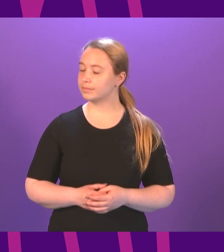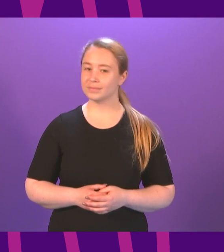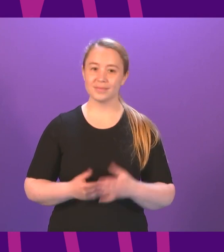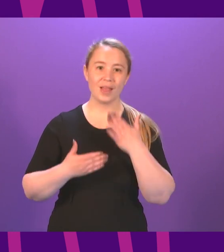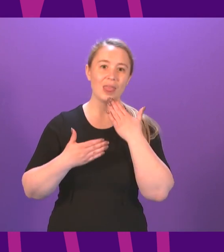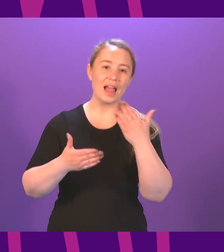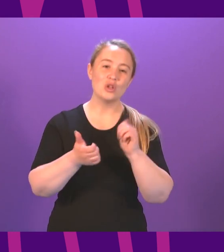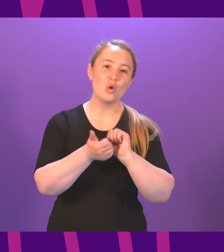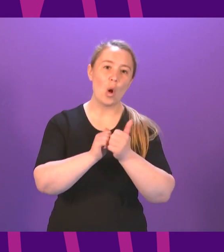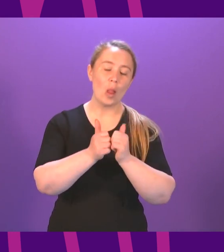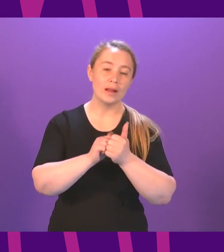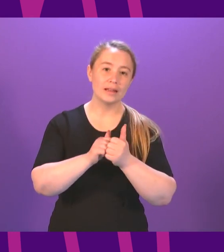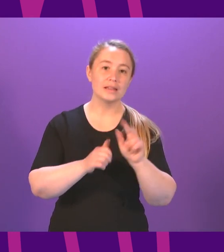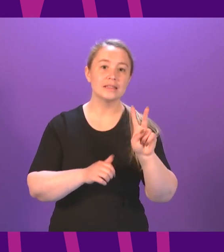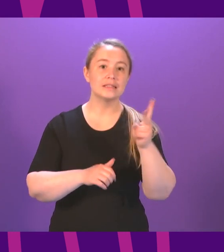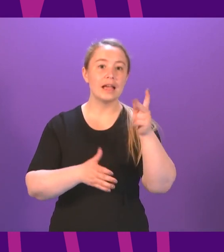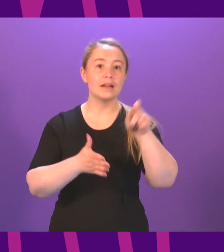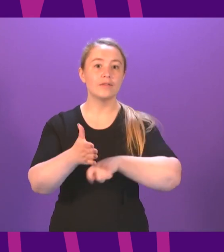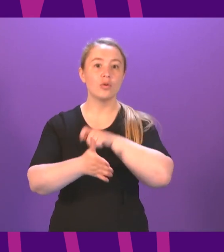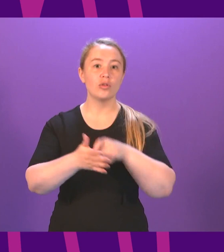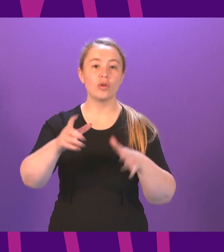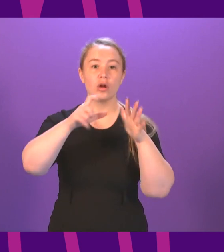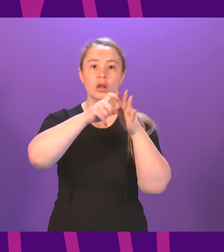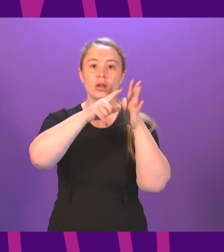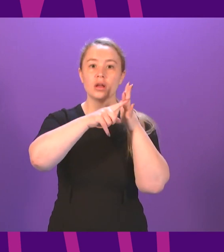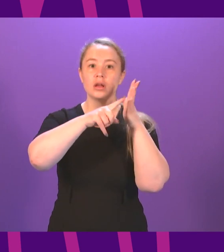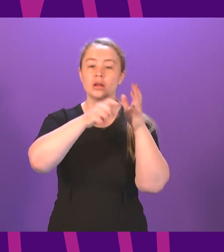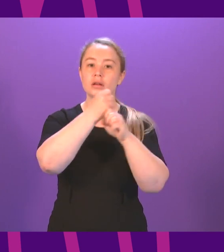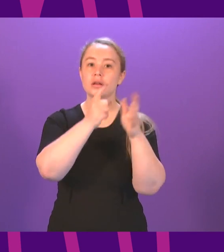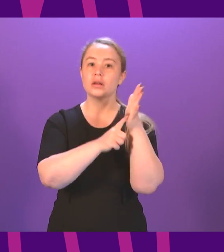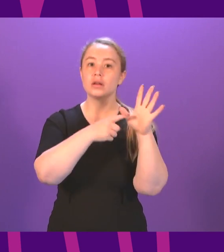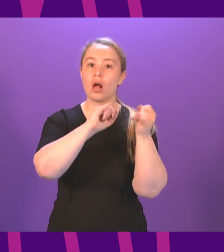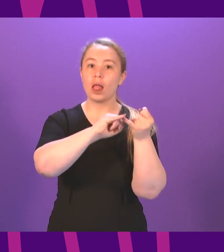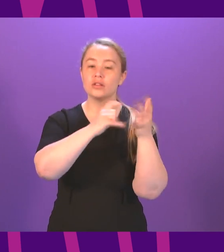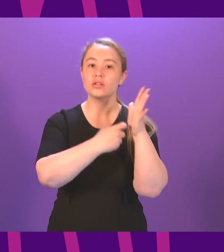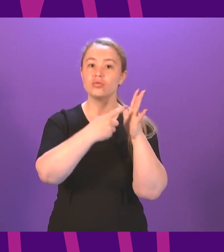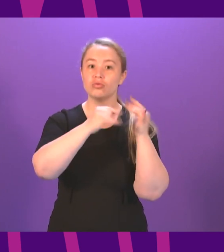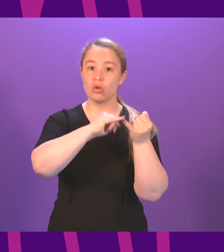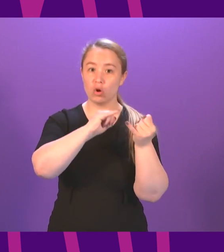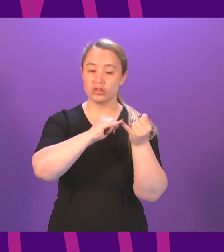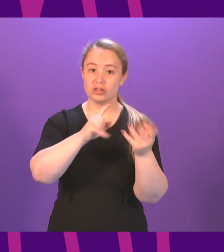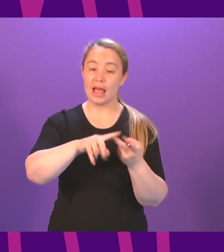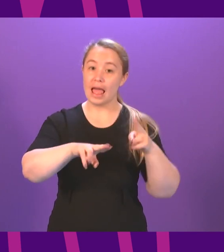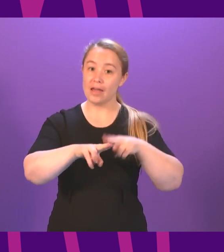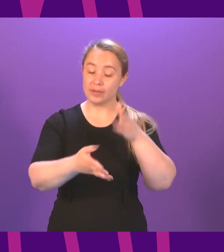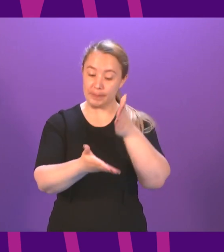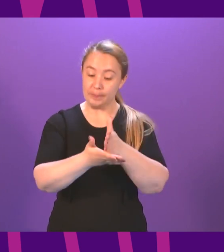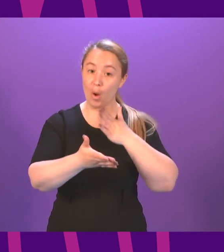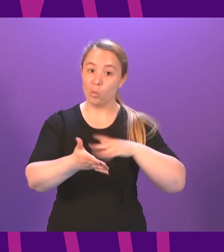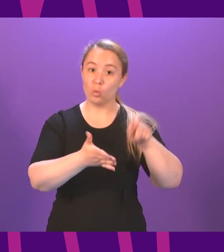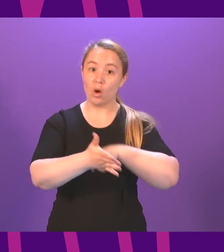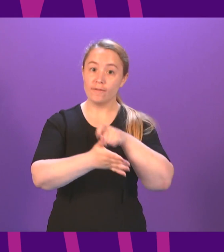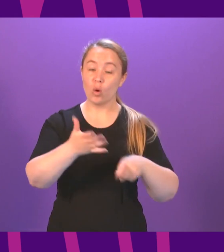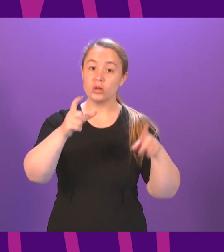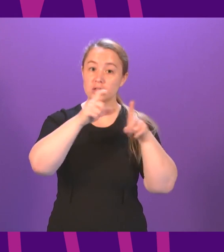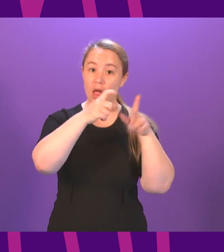Thank you, colleagues. The second vote is for Douglas Ross. Only members who wish to vote for Douglas Ross should take part in this vote by